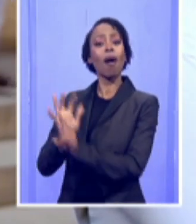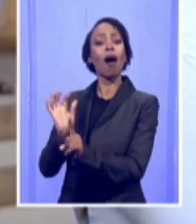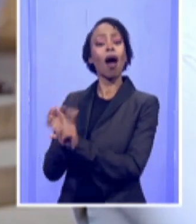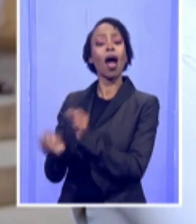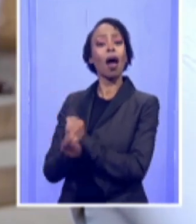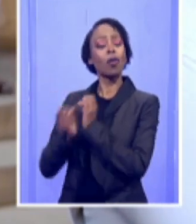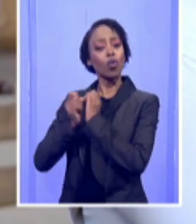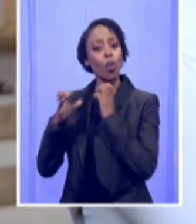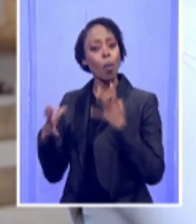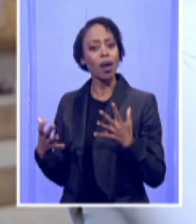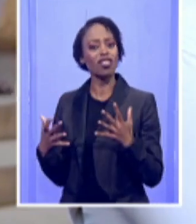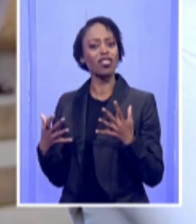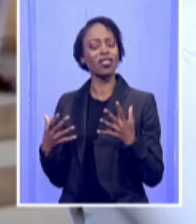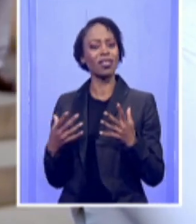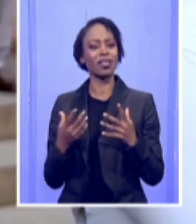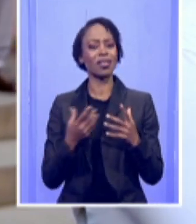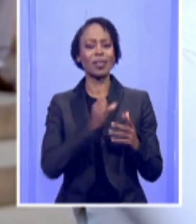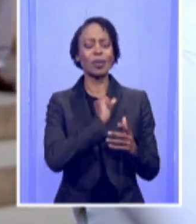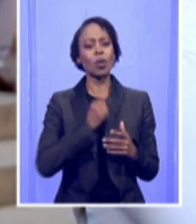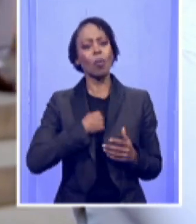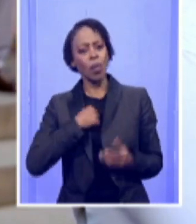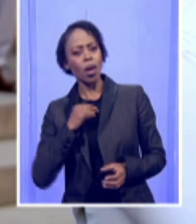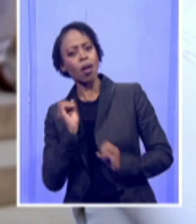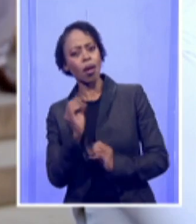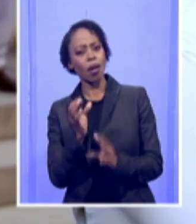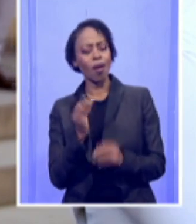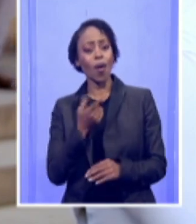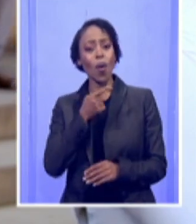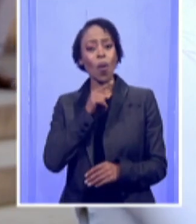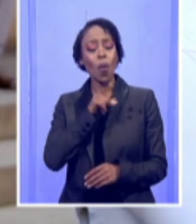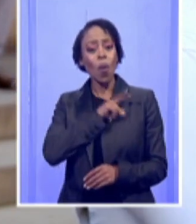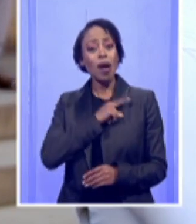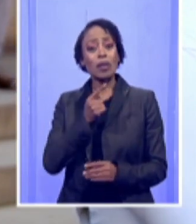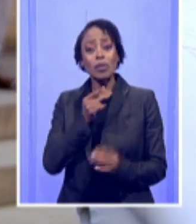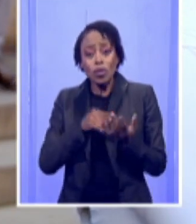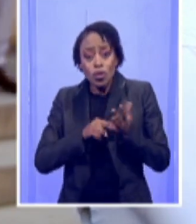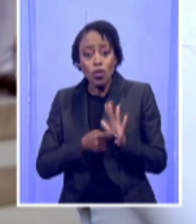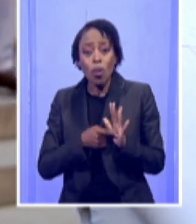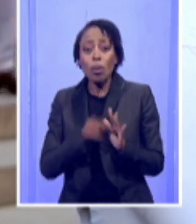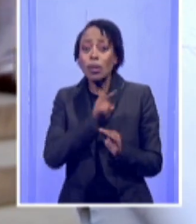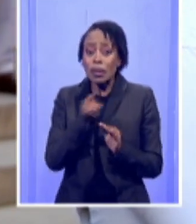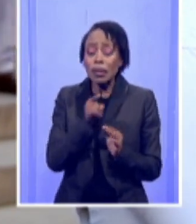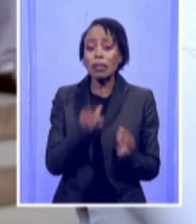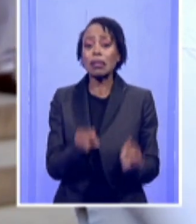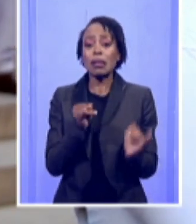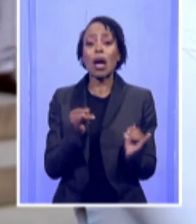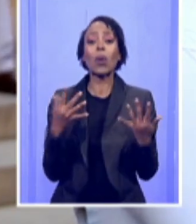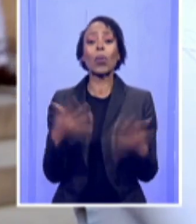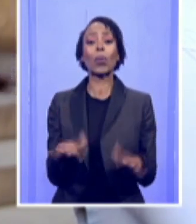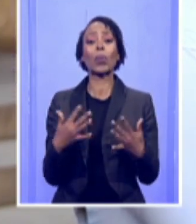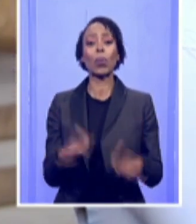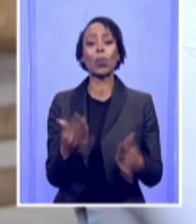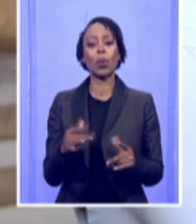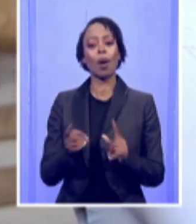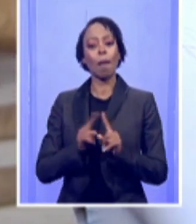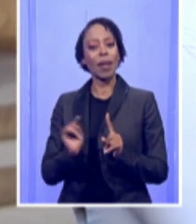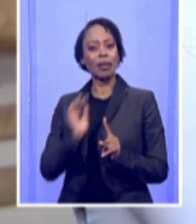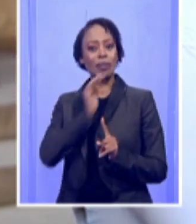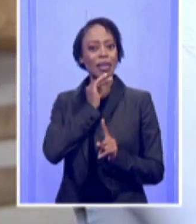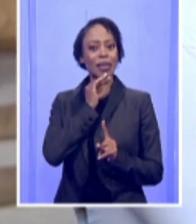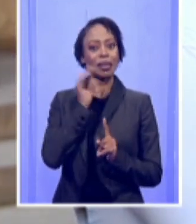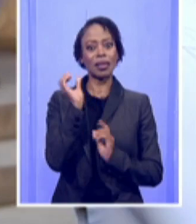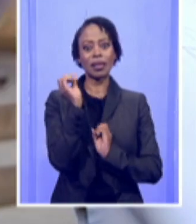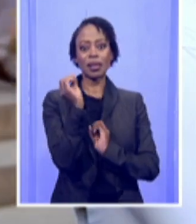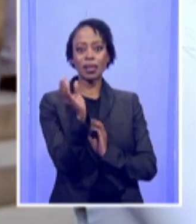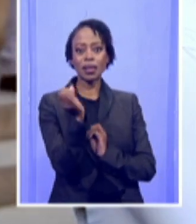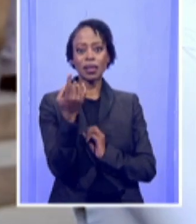this song. So I testified about that to emphasize how serious we should take an issue like this. But that does not mean that our testimony